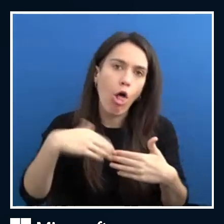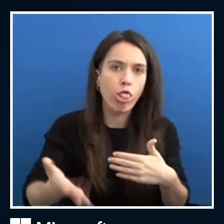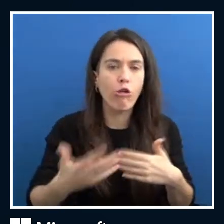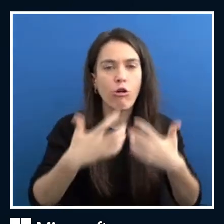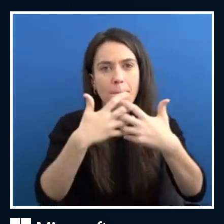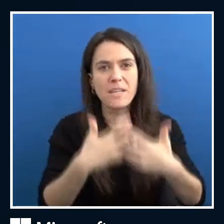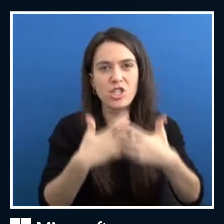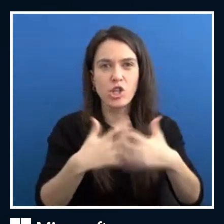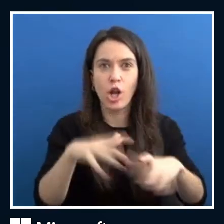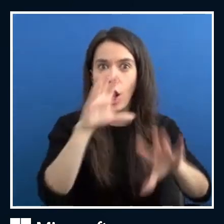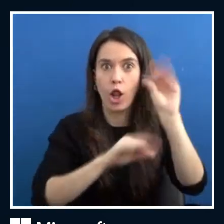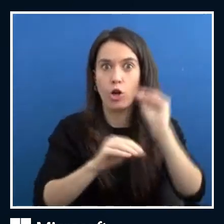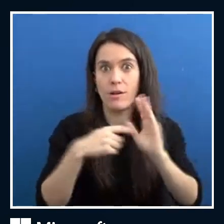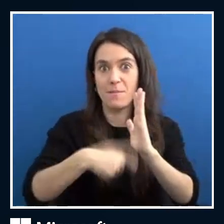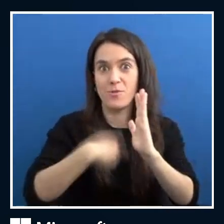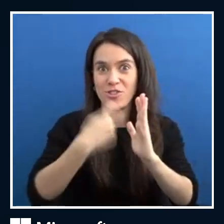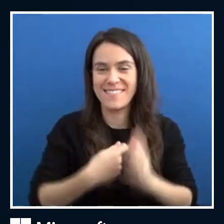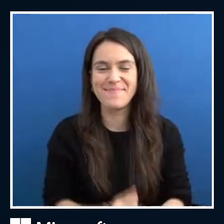would like to use.